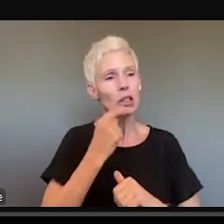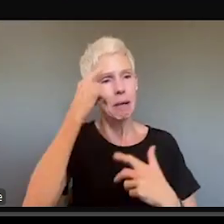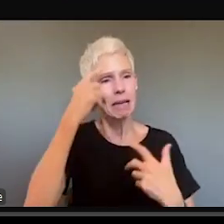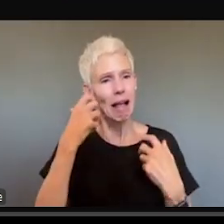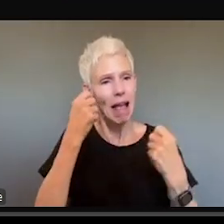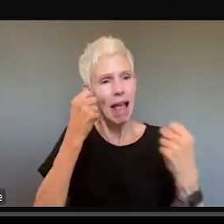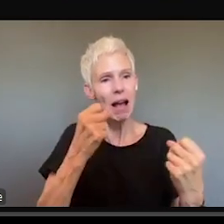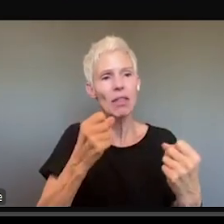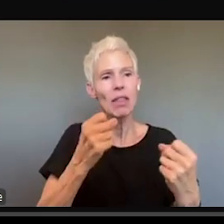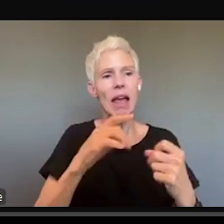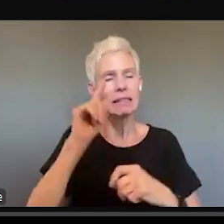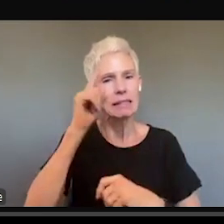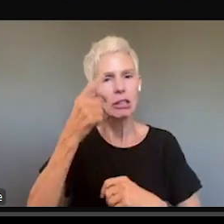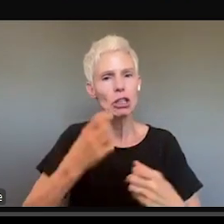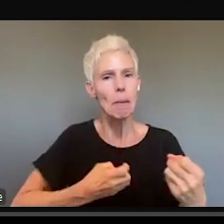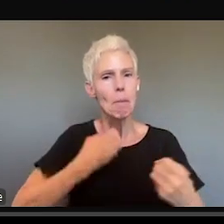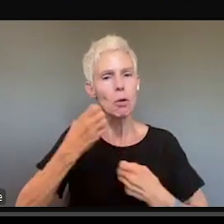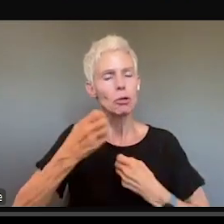slide.